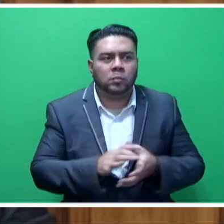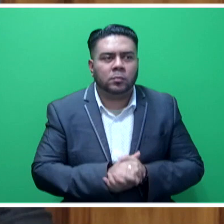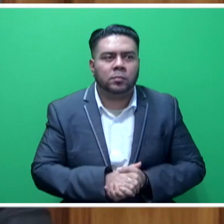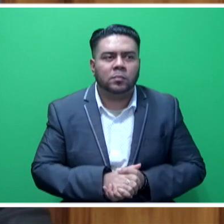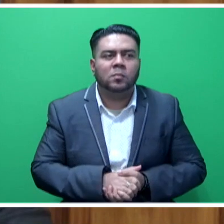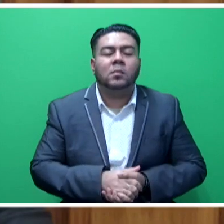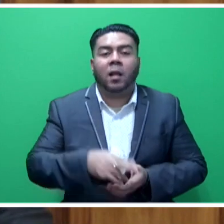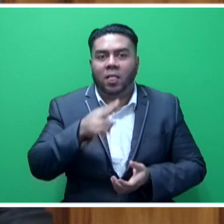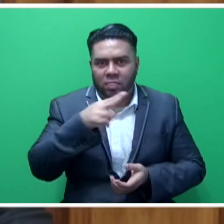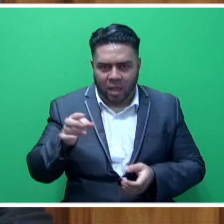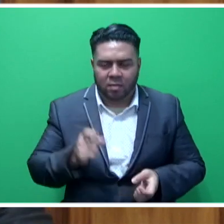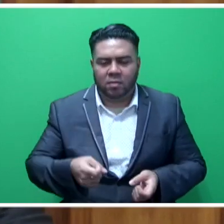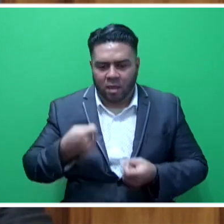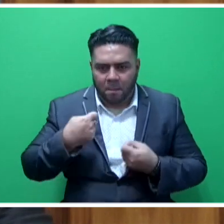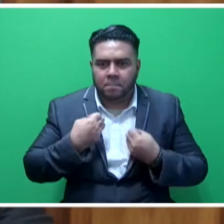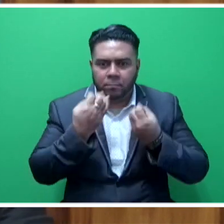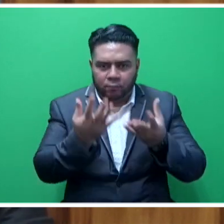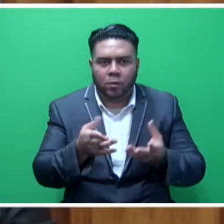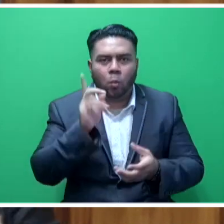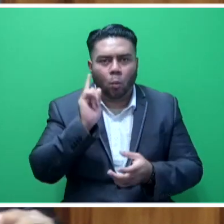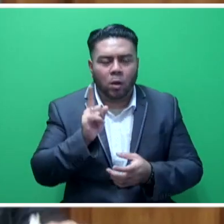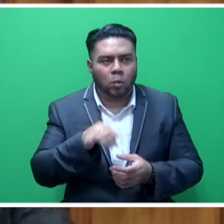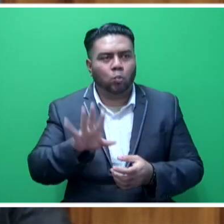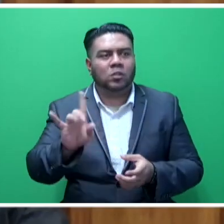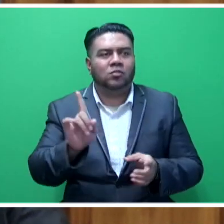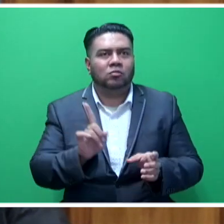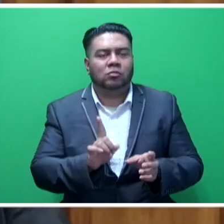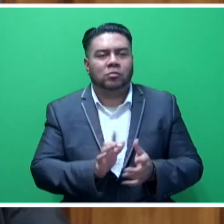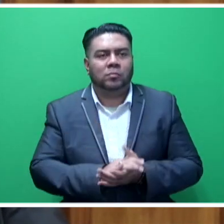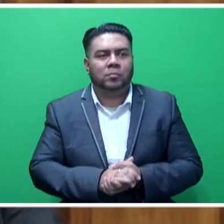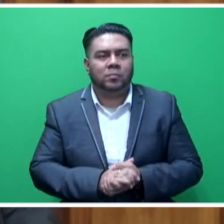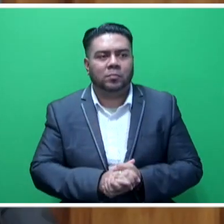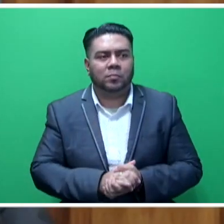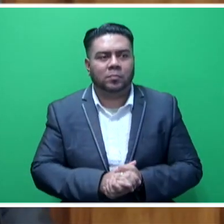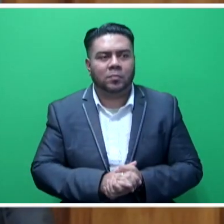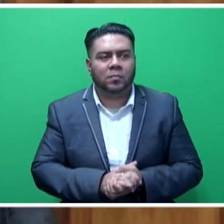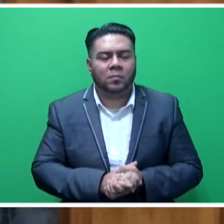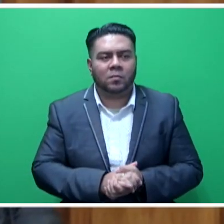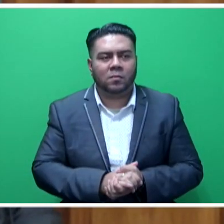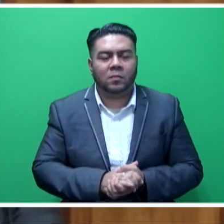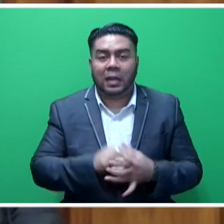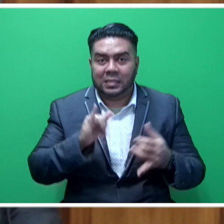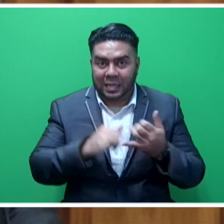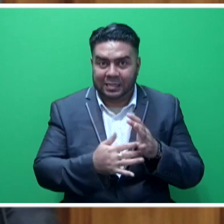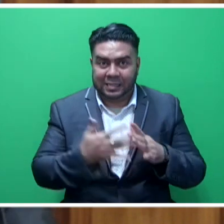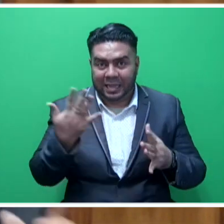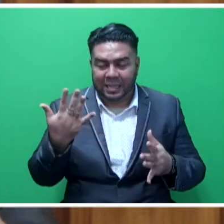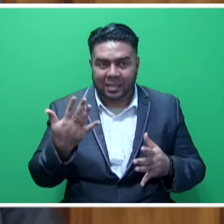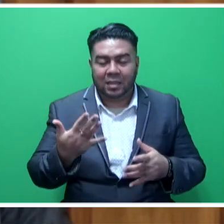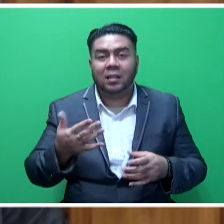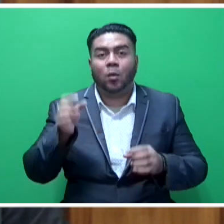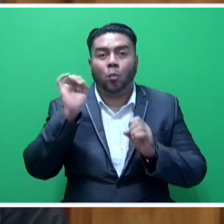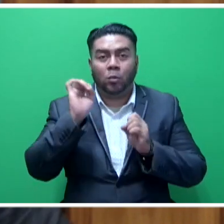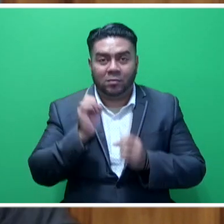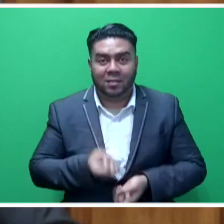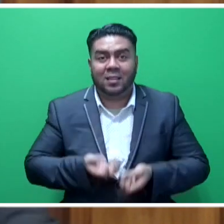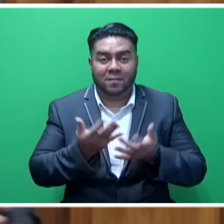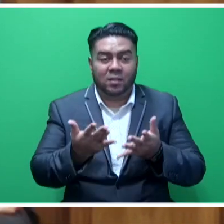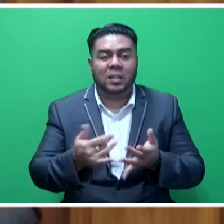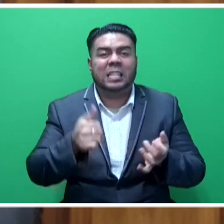and then they issued the warnings, which came out on the particular Saturday. The tsunami advisory was issued